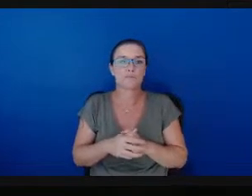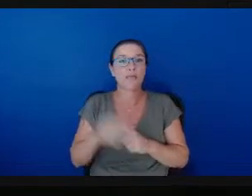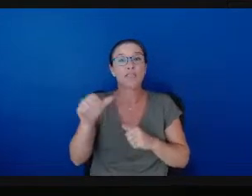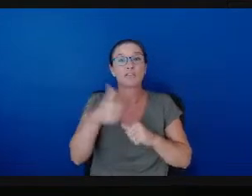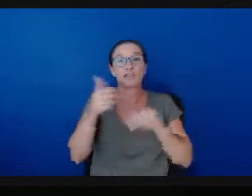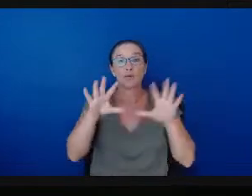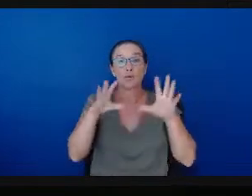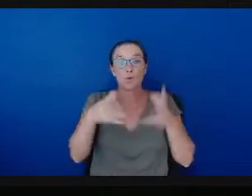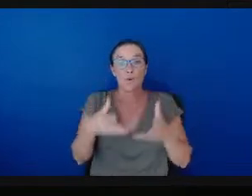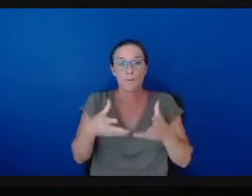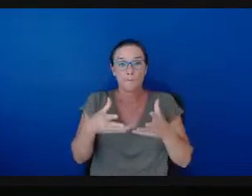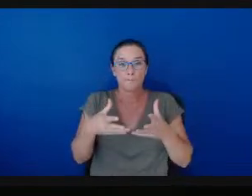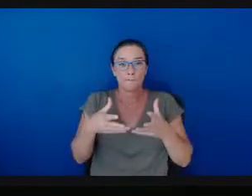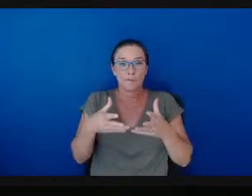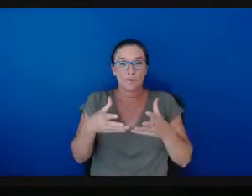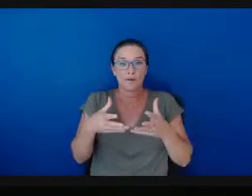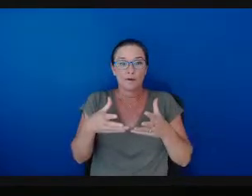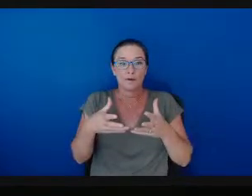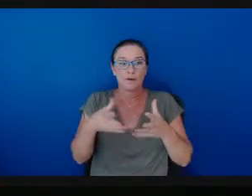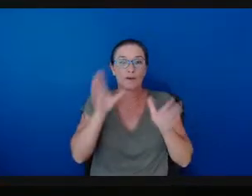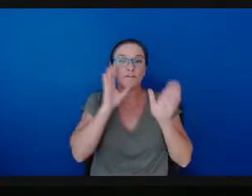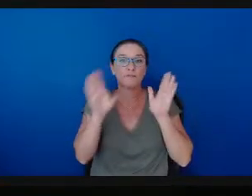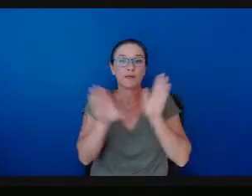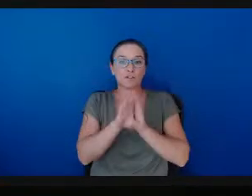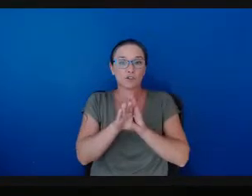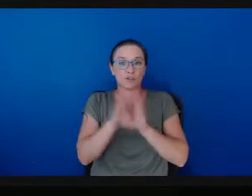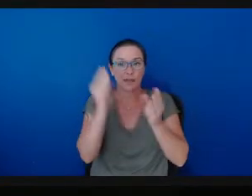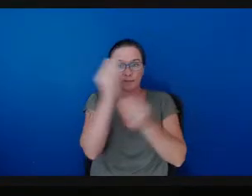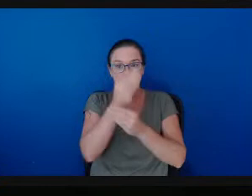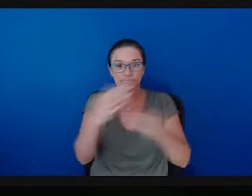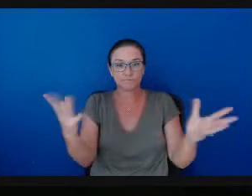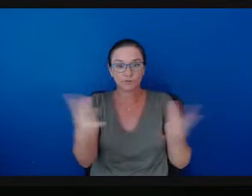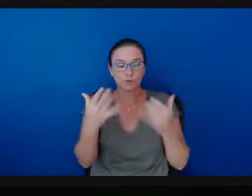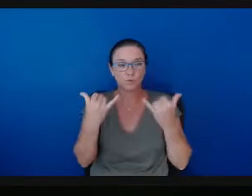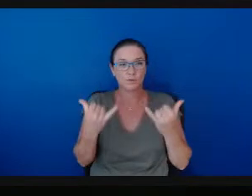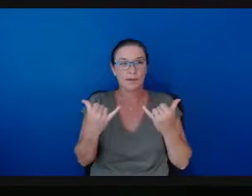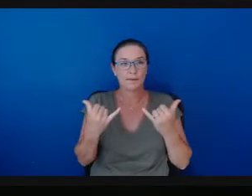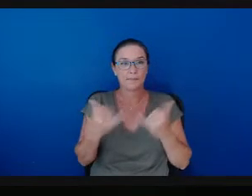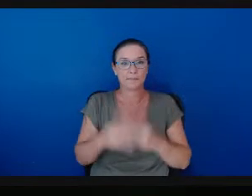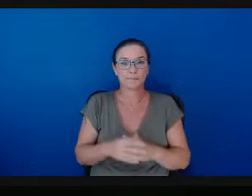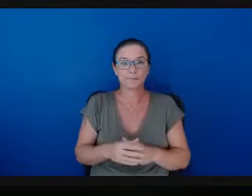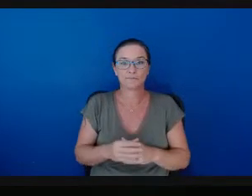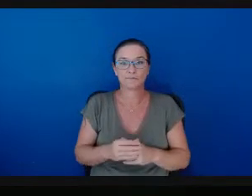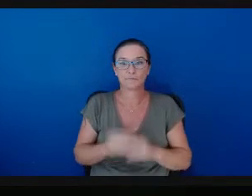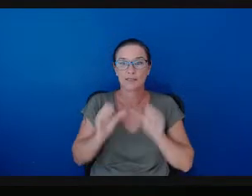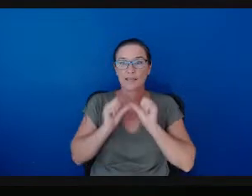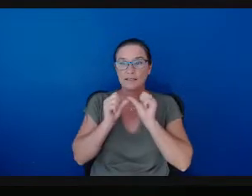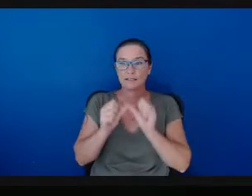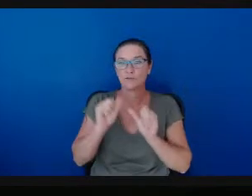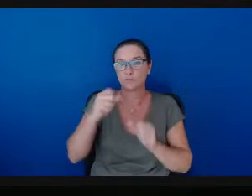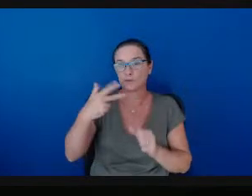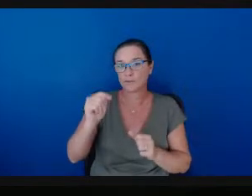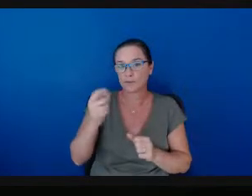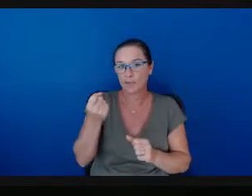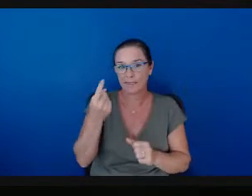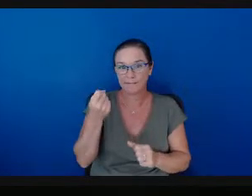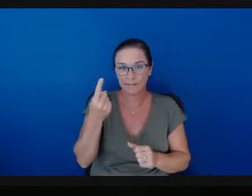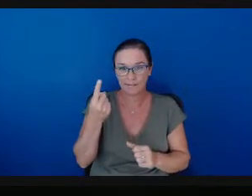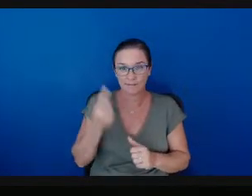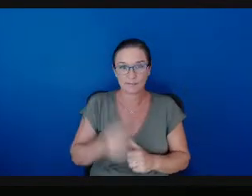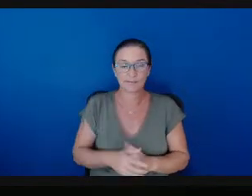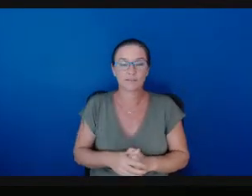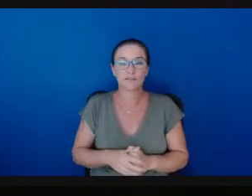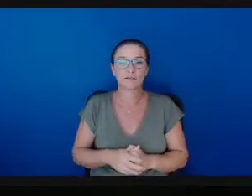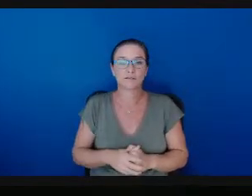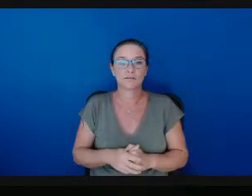of images released today. Continue September 11th here. And so let's take some